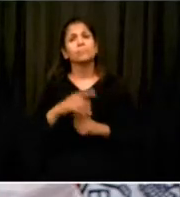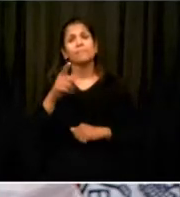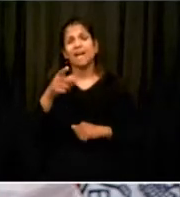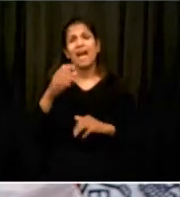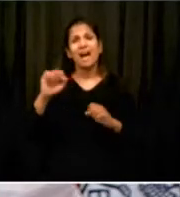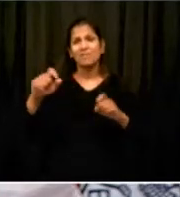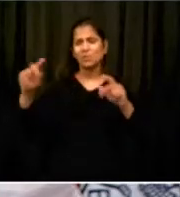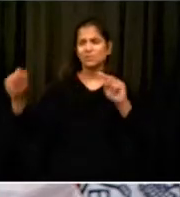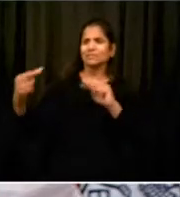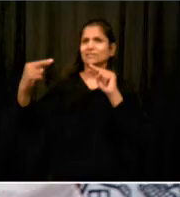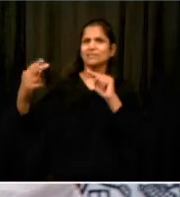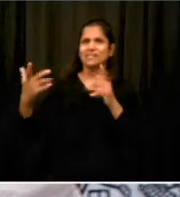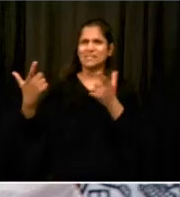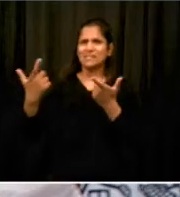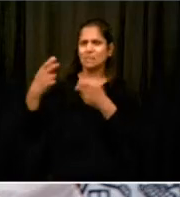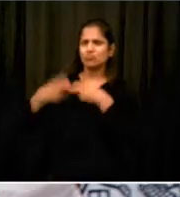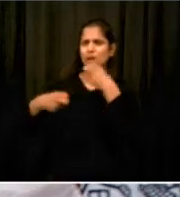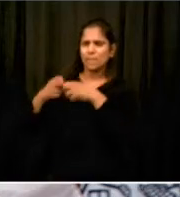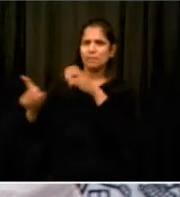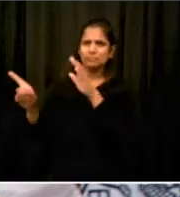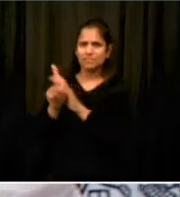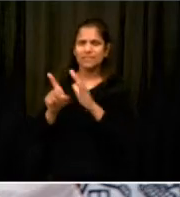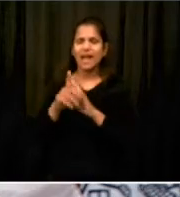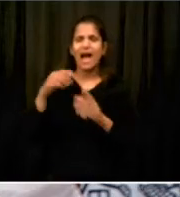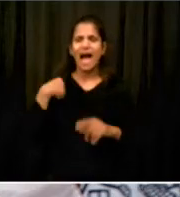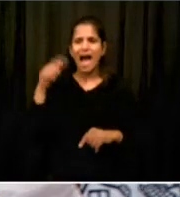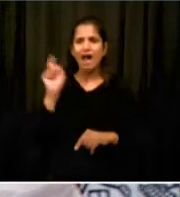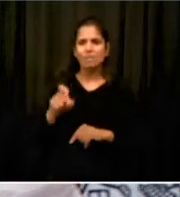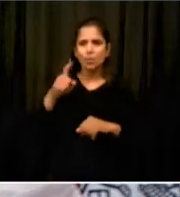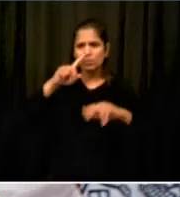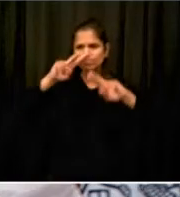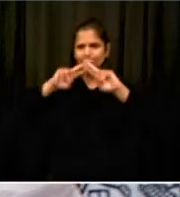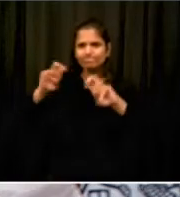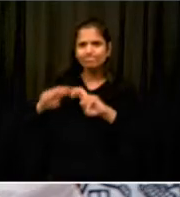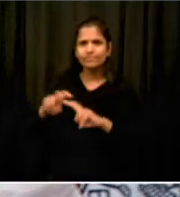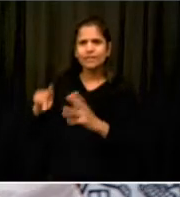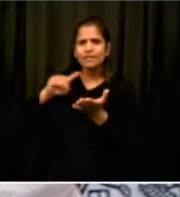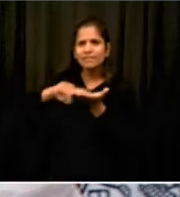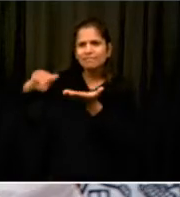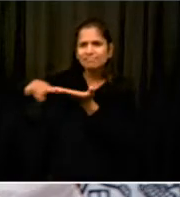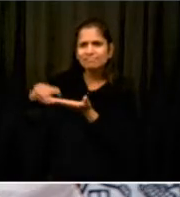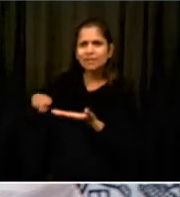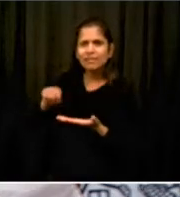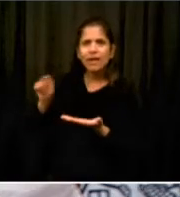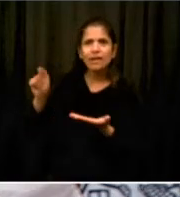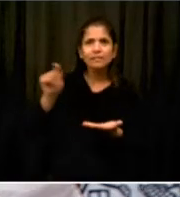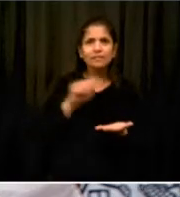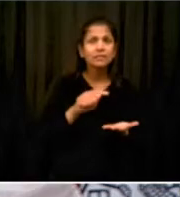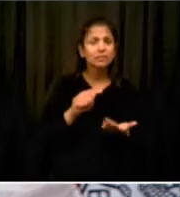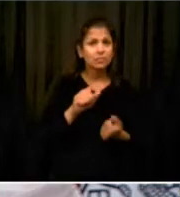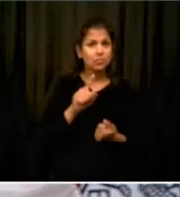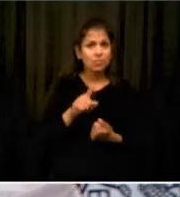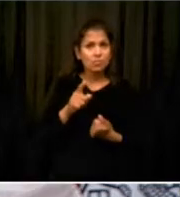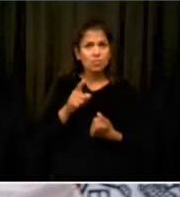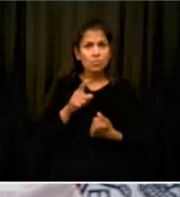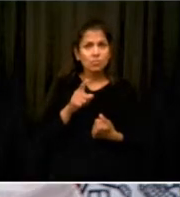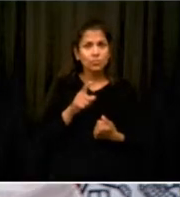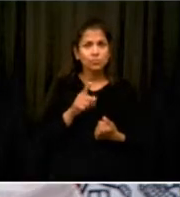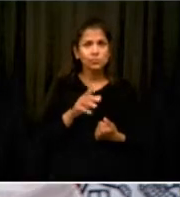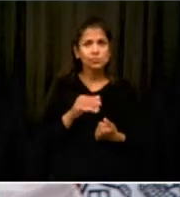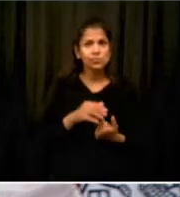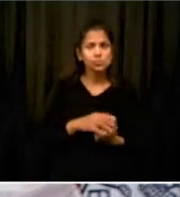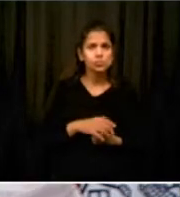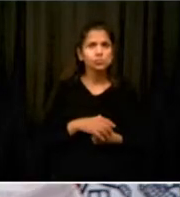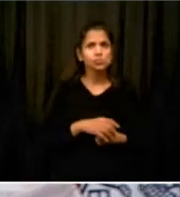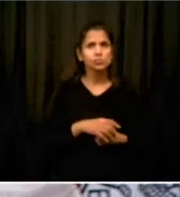Every city agency offers information, and sometimes it's not what it should be. So I'm not ever going to sit here and say that if it